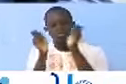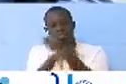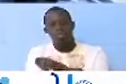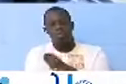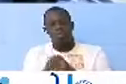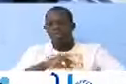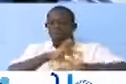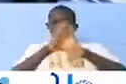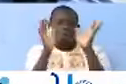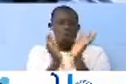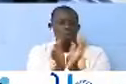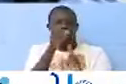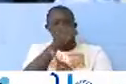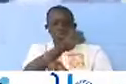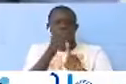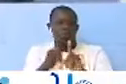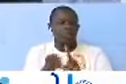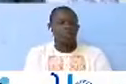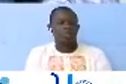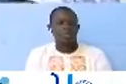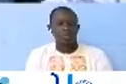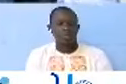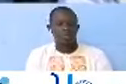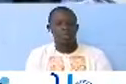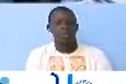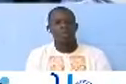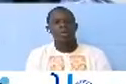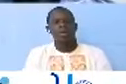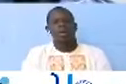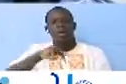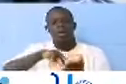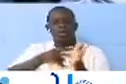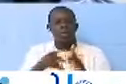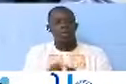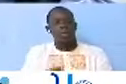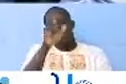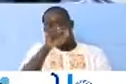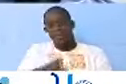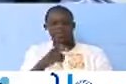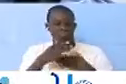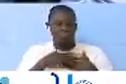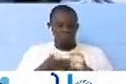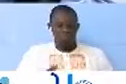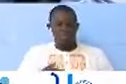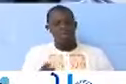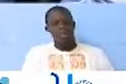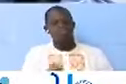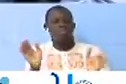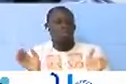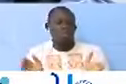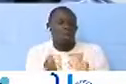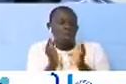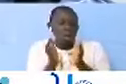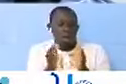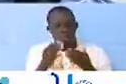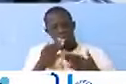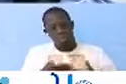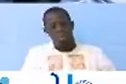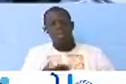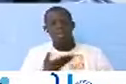whole situation. Akabane nyaadi balo ko bang. Yes, the body will, the person will lose